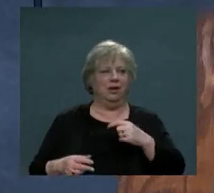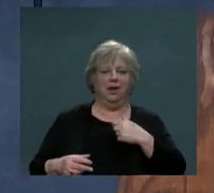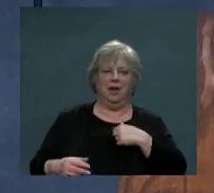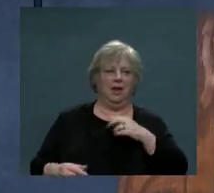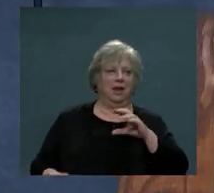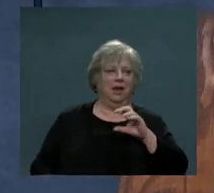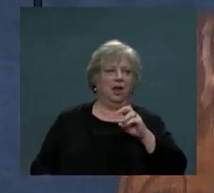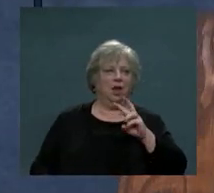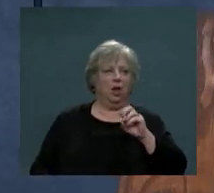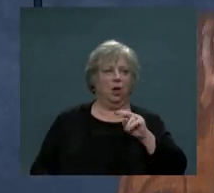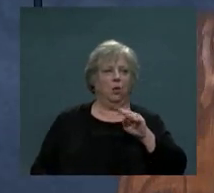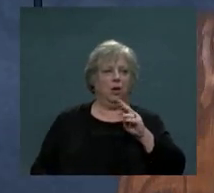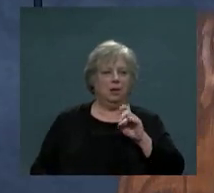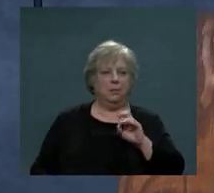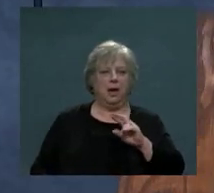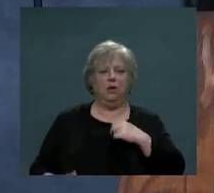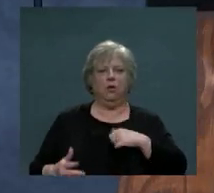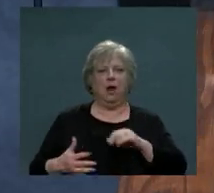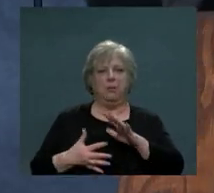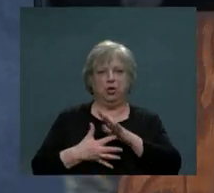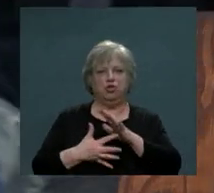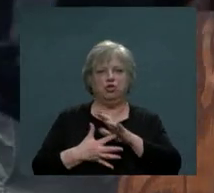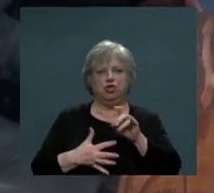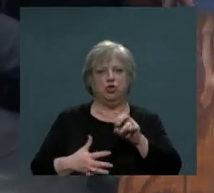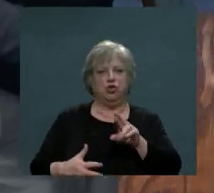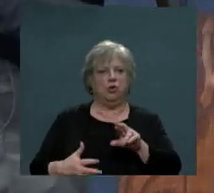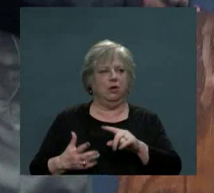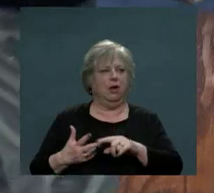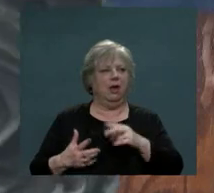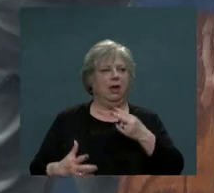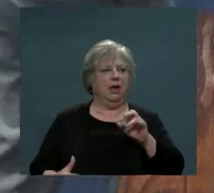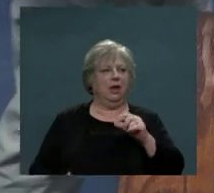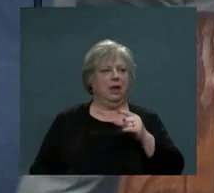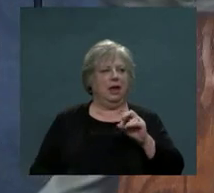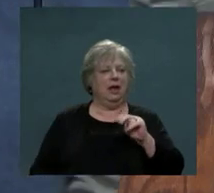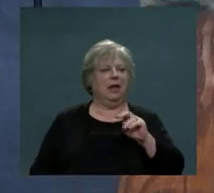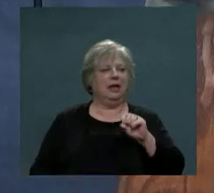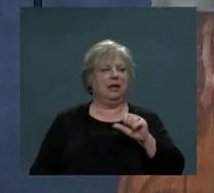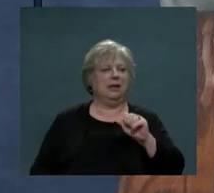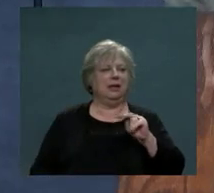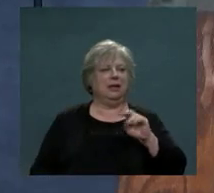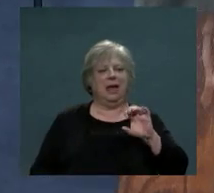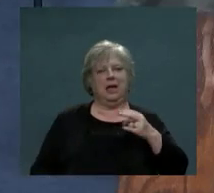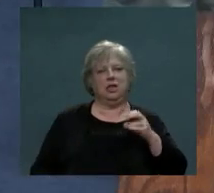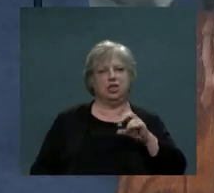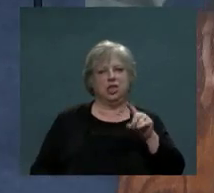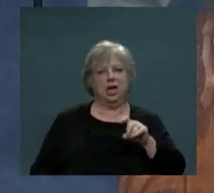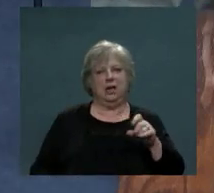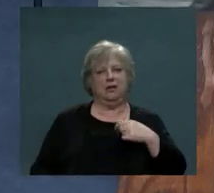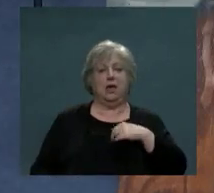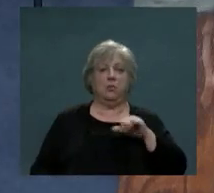My name is Owen Baker. I'm a junior this year. Hagen Sanchez. I'm a junior.